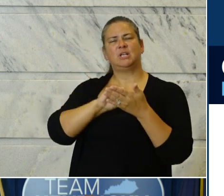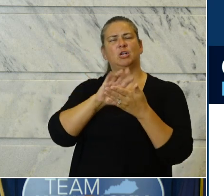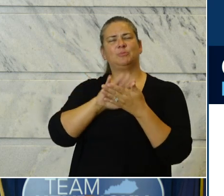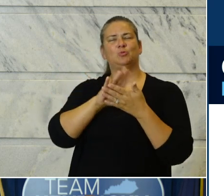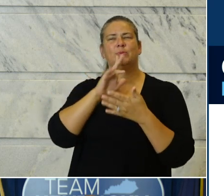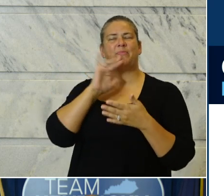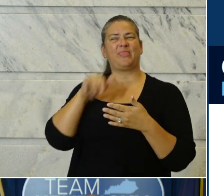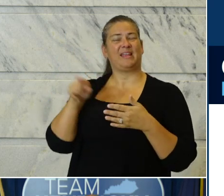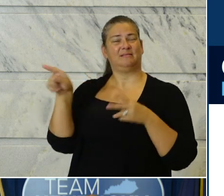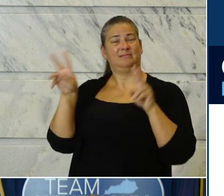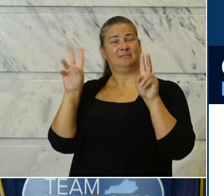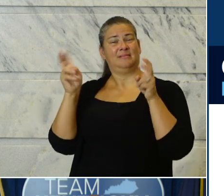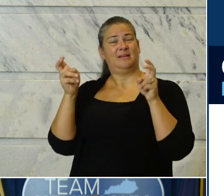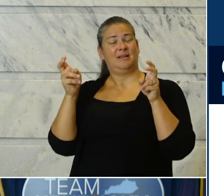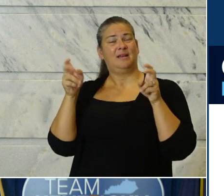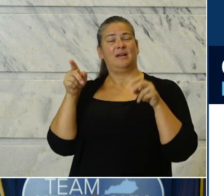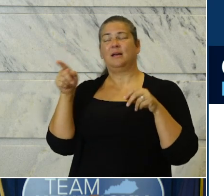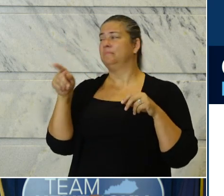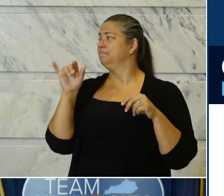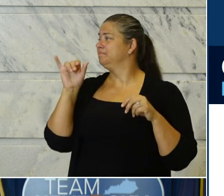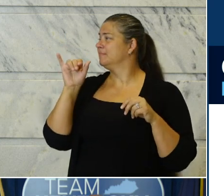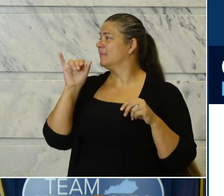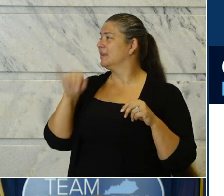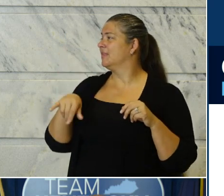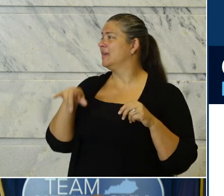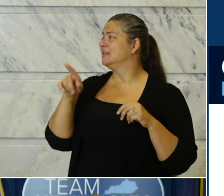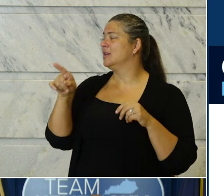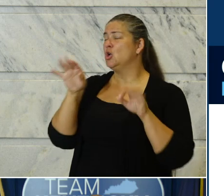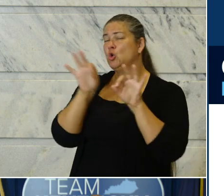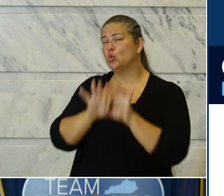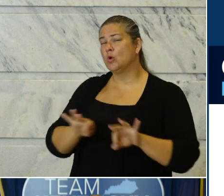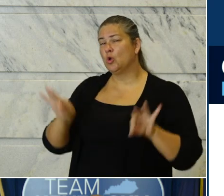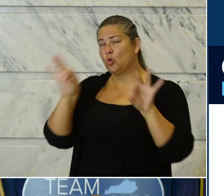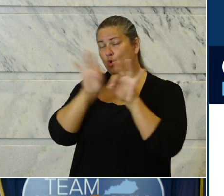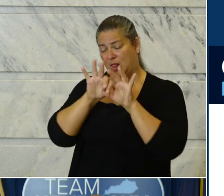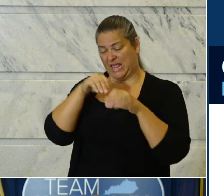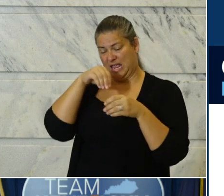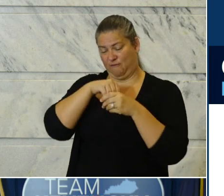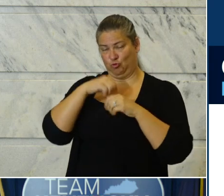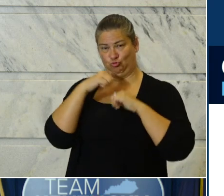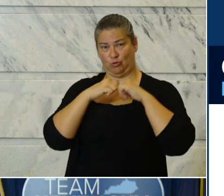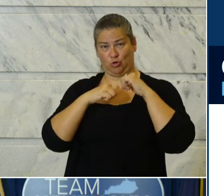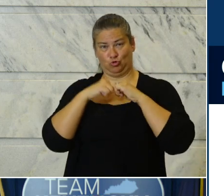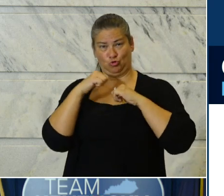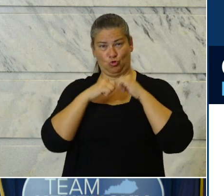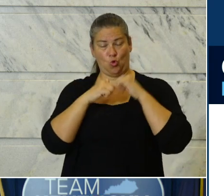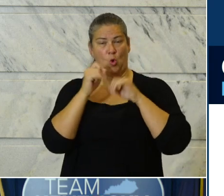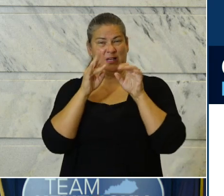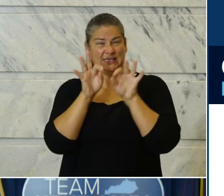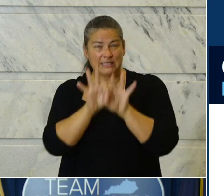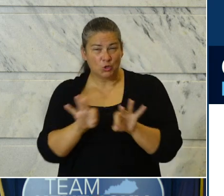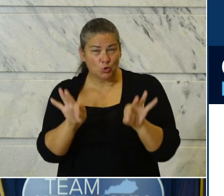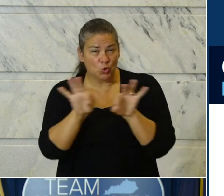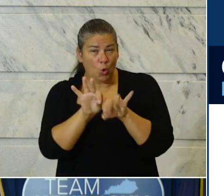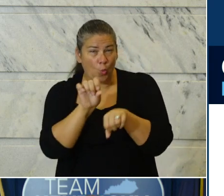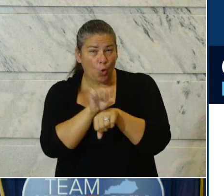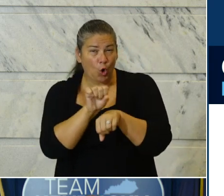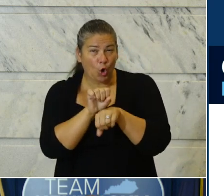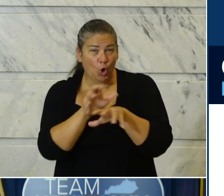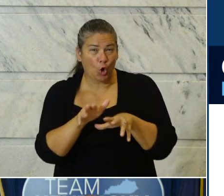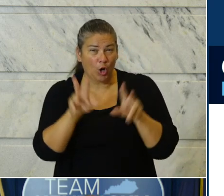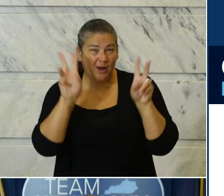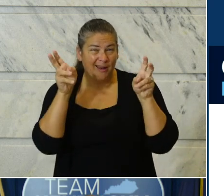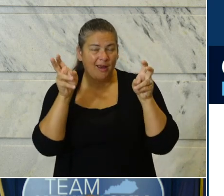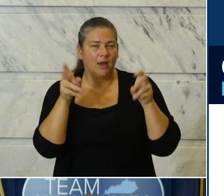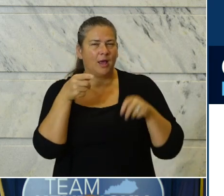evolving topic. The entire concept of critical infrastructure worker and essential worker has unfortunately become fairly